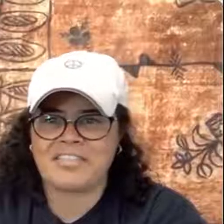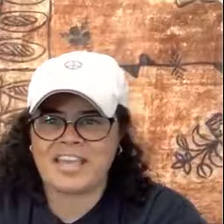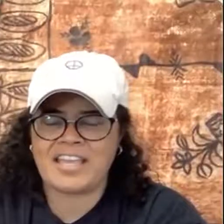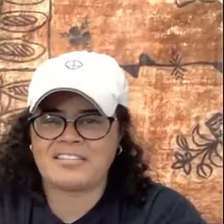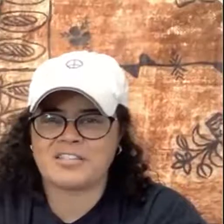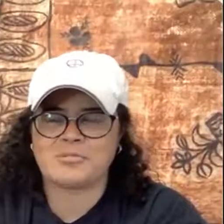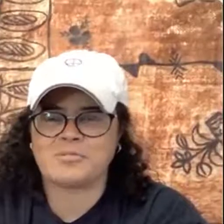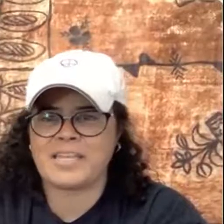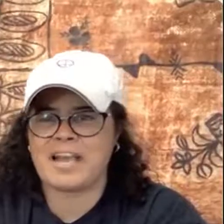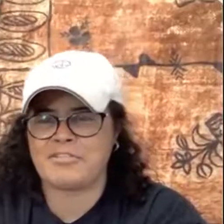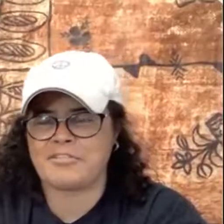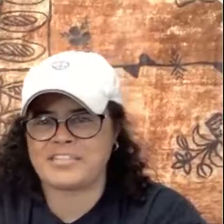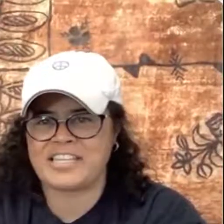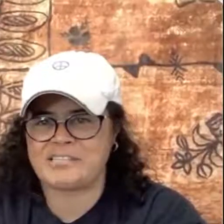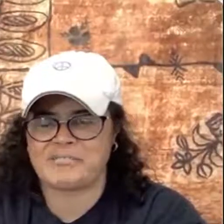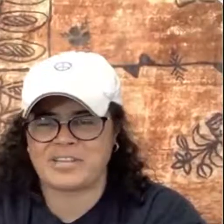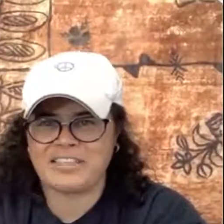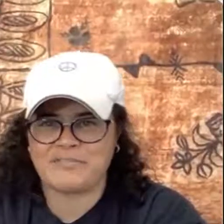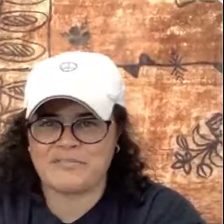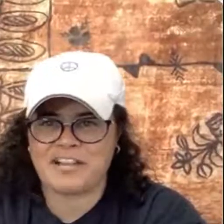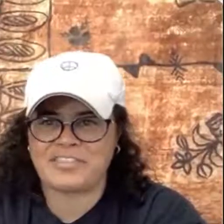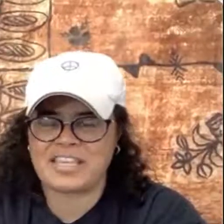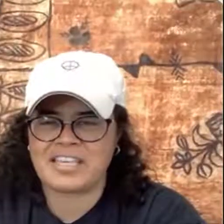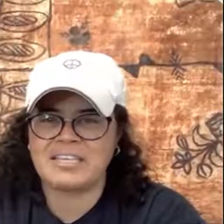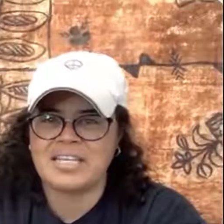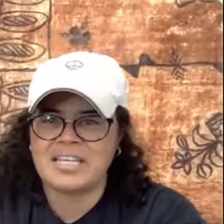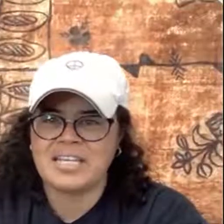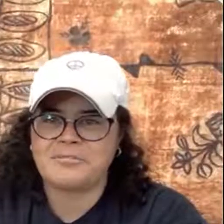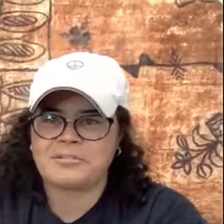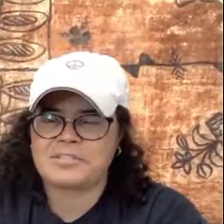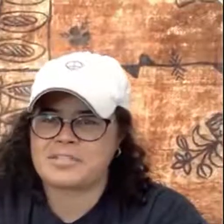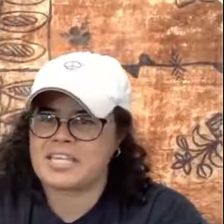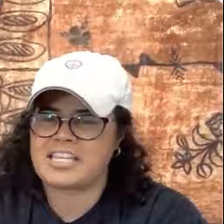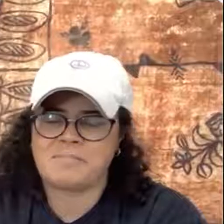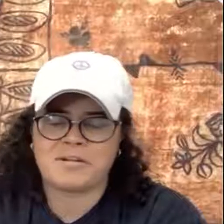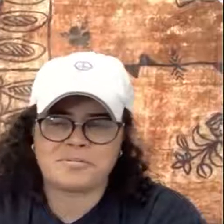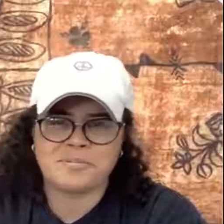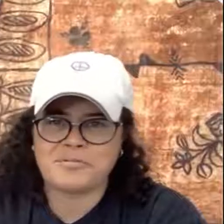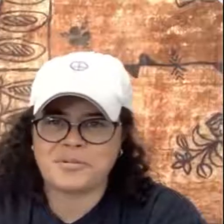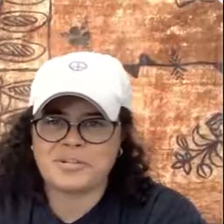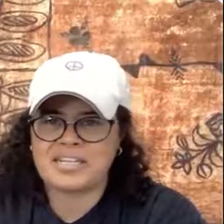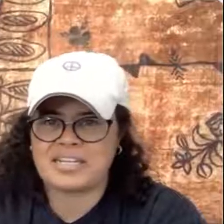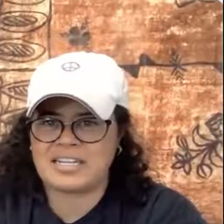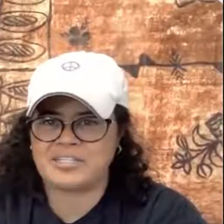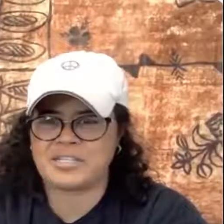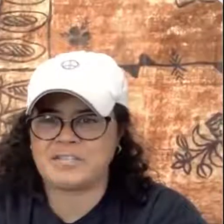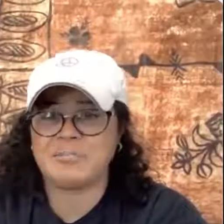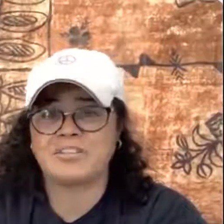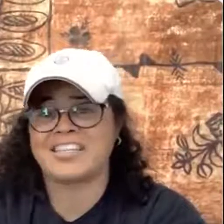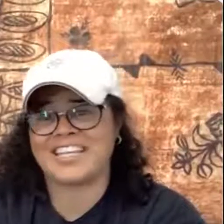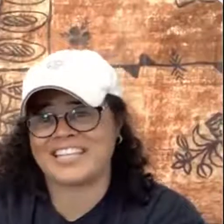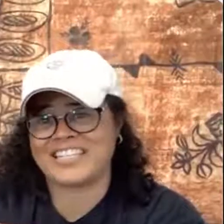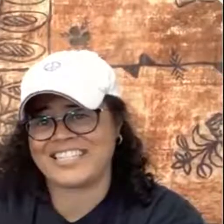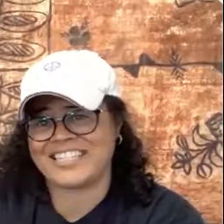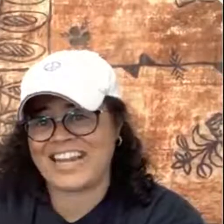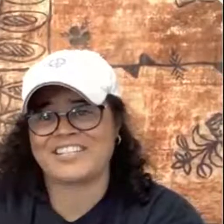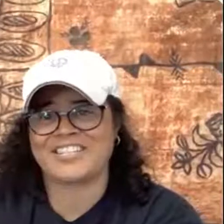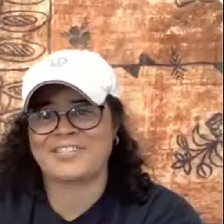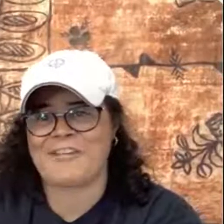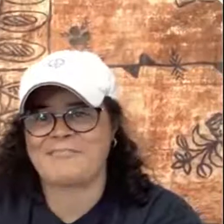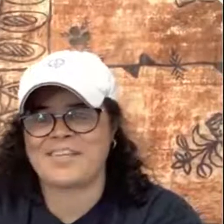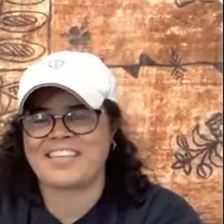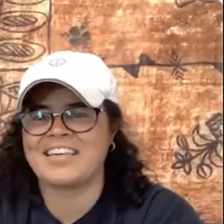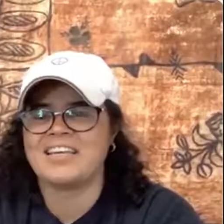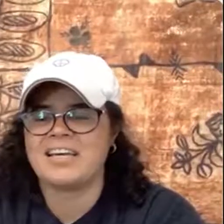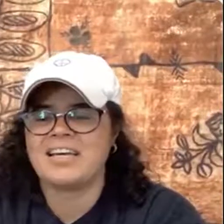us in that, this will be our 13th relief run there. We're also taking potable water to a community. Actually,